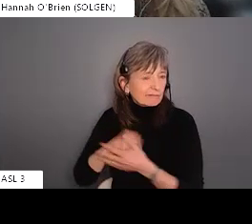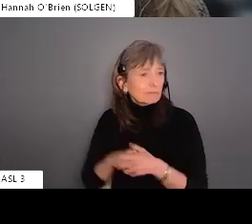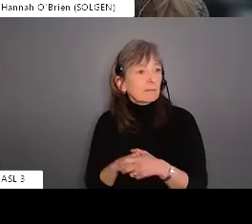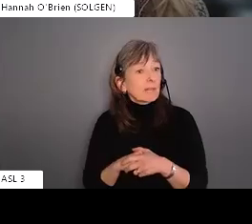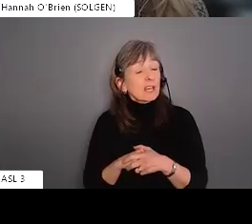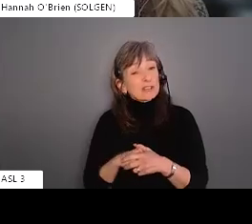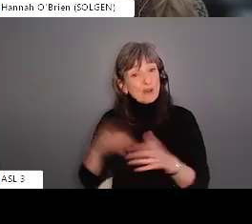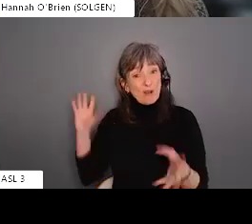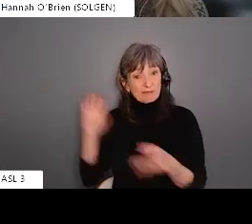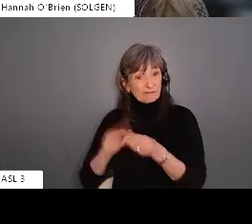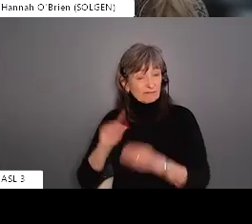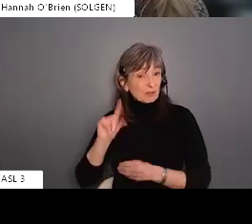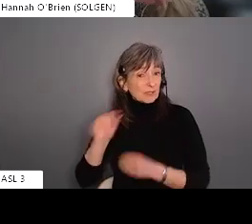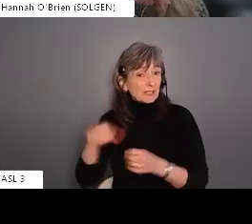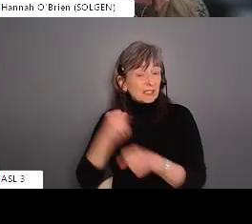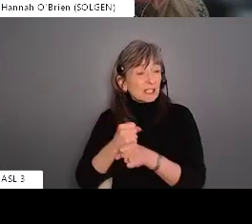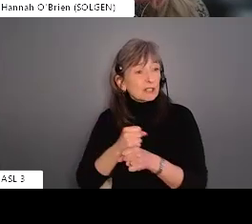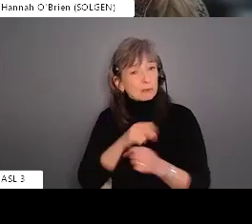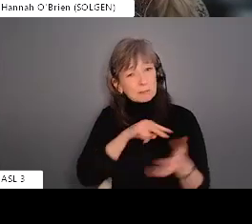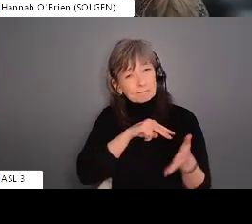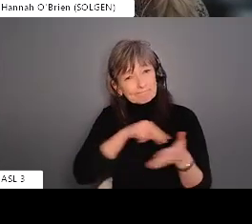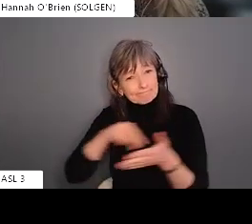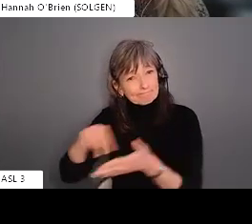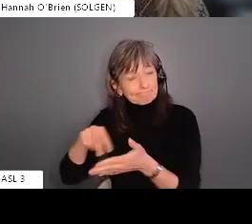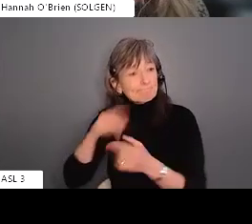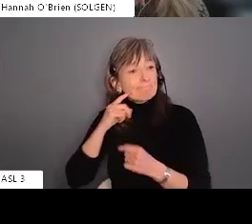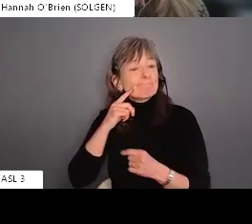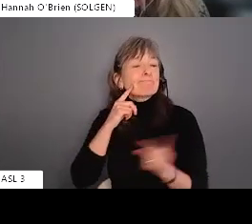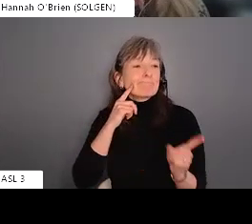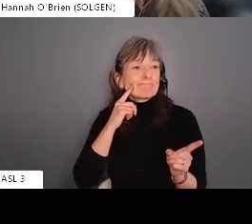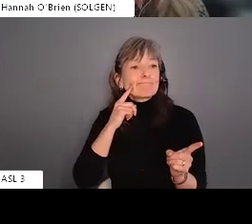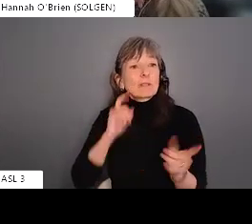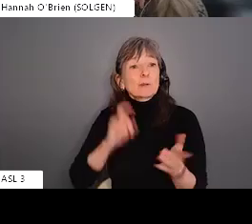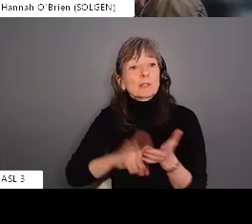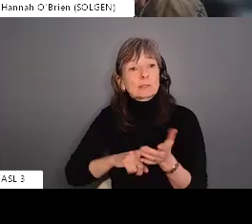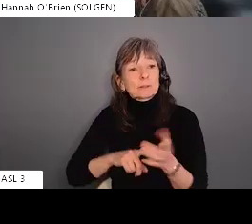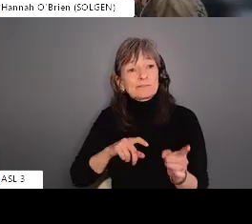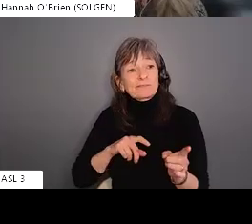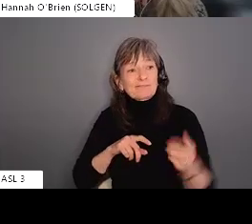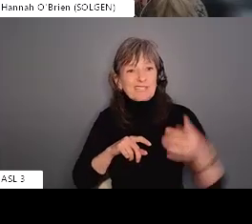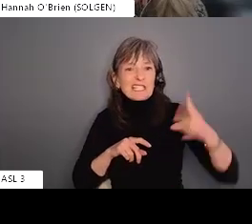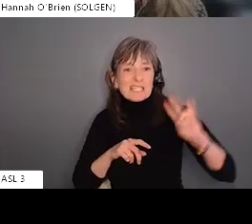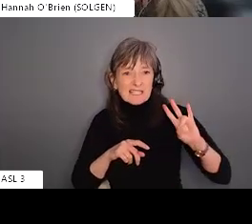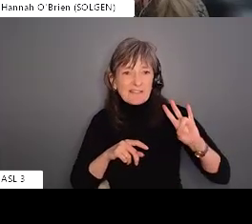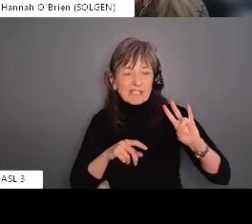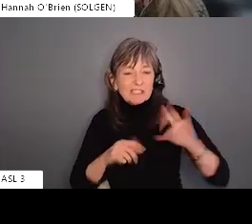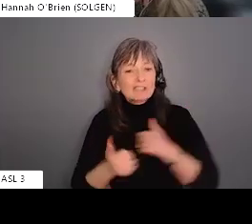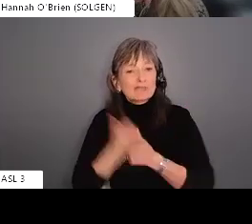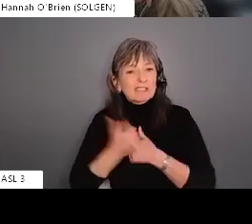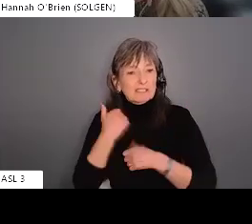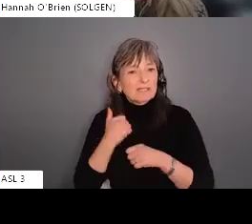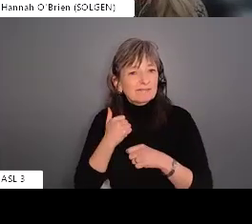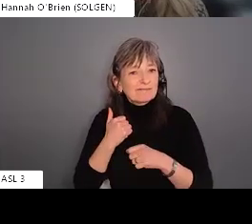over 20 years of cases reviewed, it's been identified that 7 or more risk factors were present in 70%